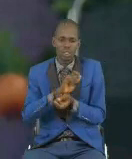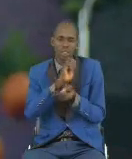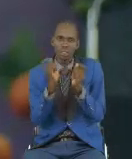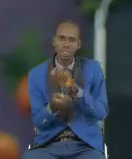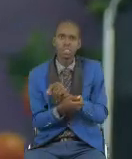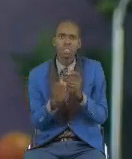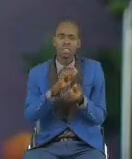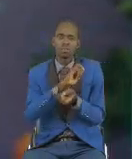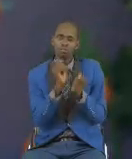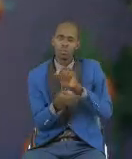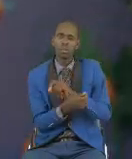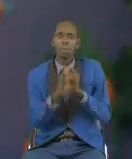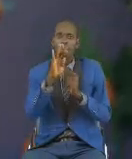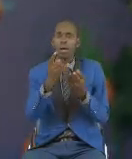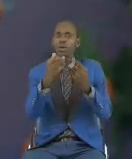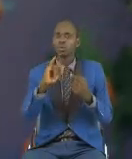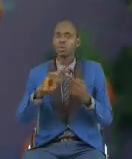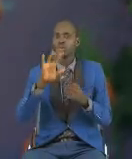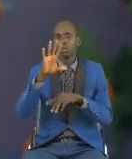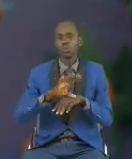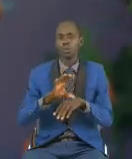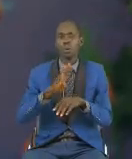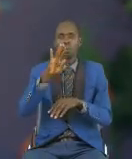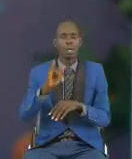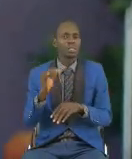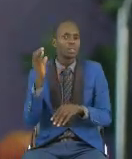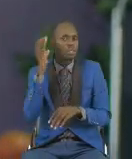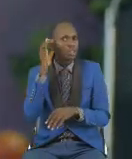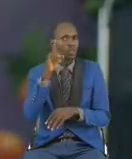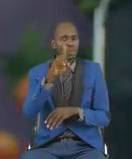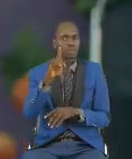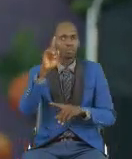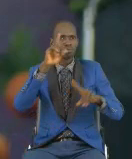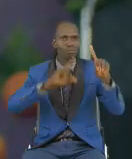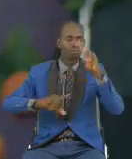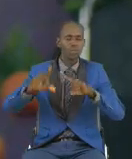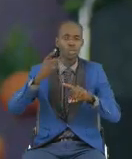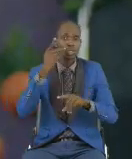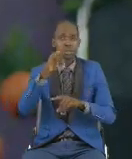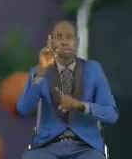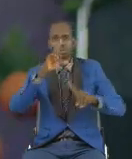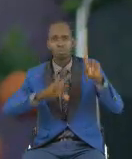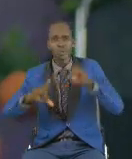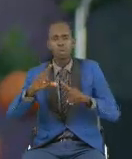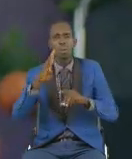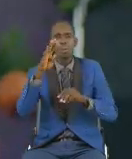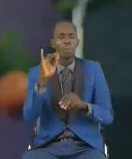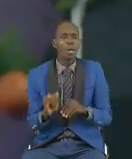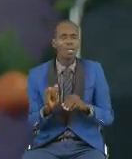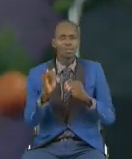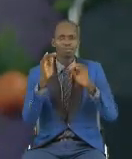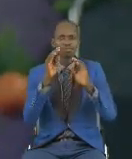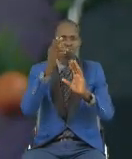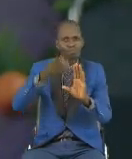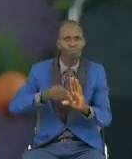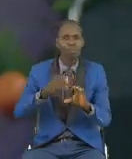your church, by hearing you speak, by coming to your ministry, by participating in your ministry? How many